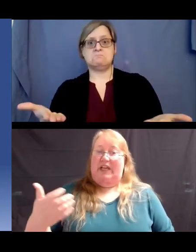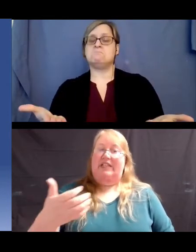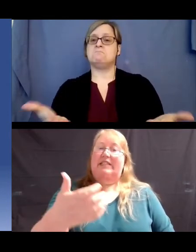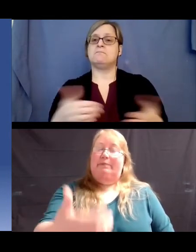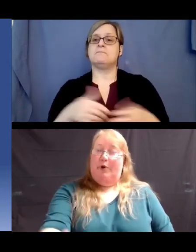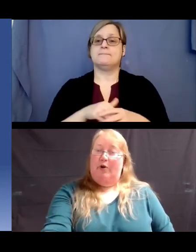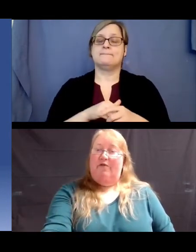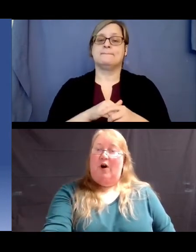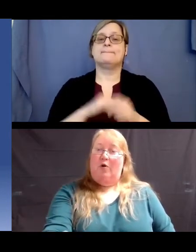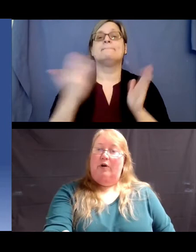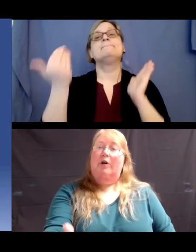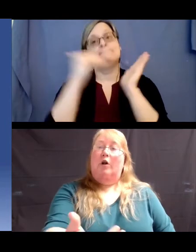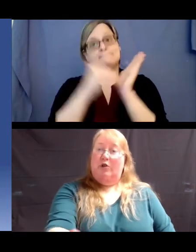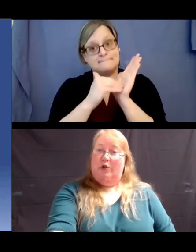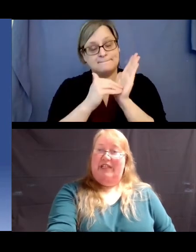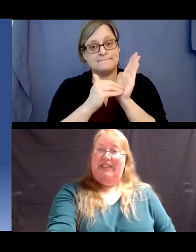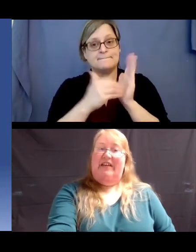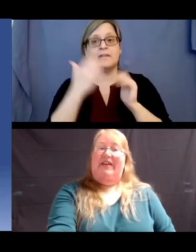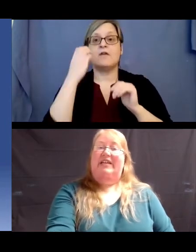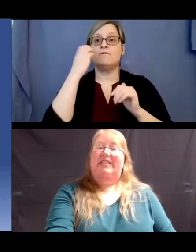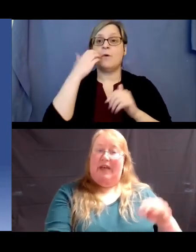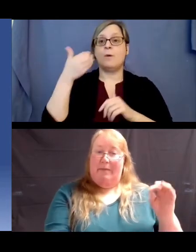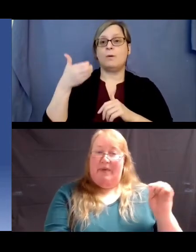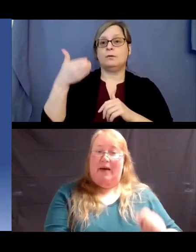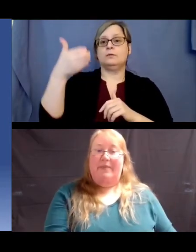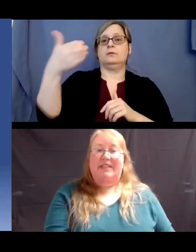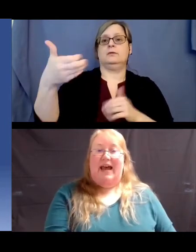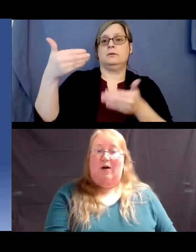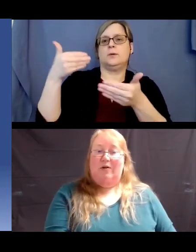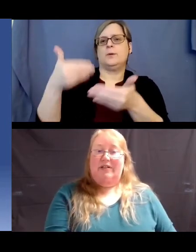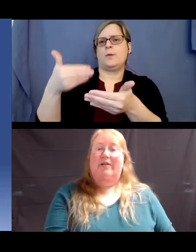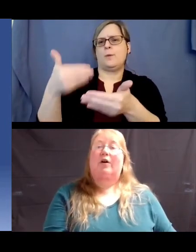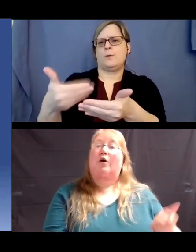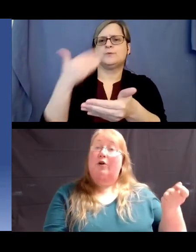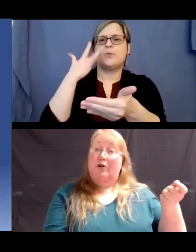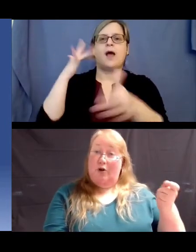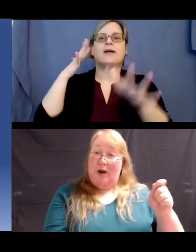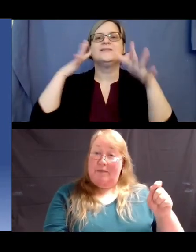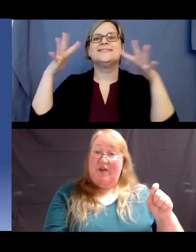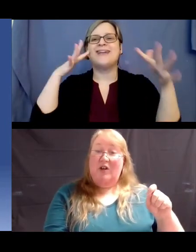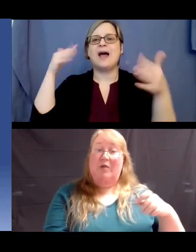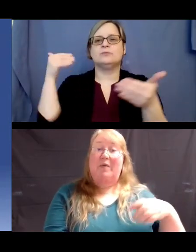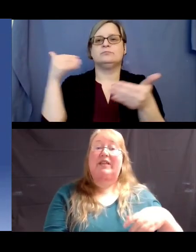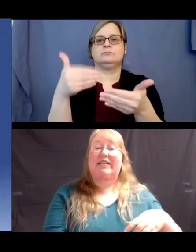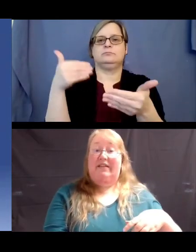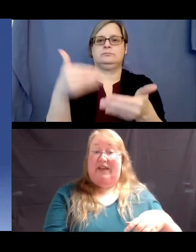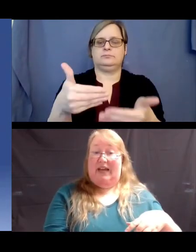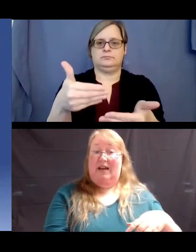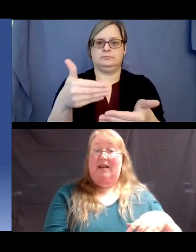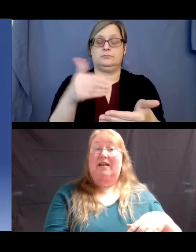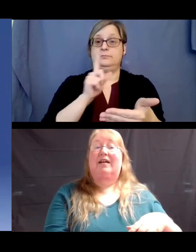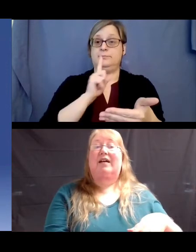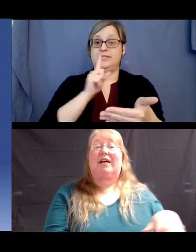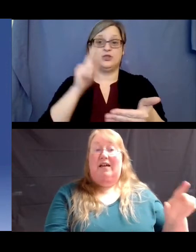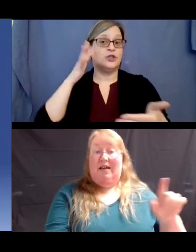You'll need to put your phone closer to the TV so it can pick up the sound, turn up the volume on the